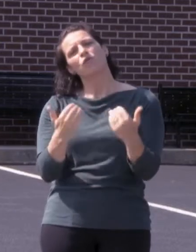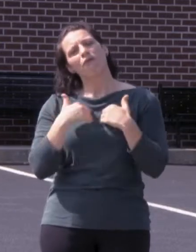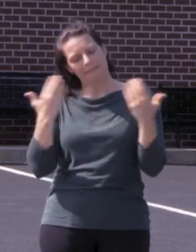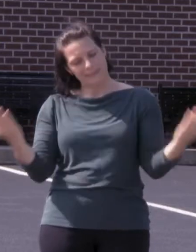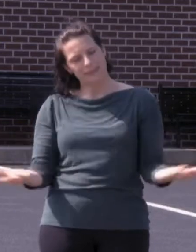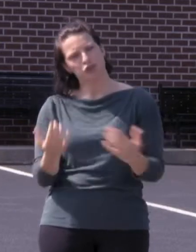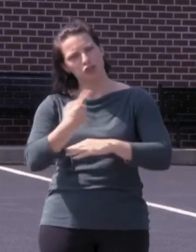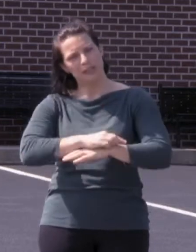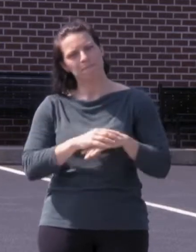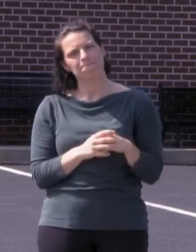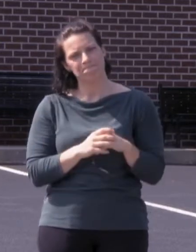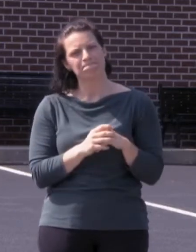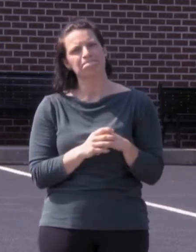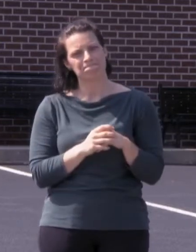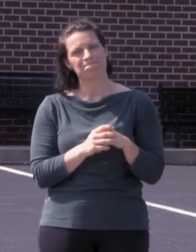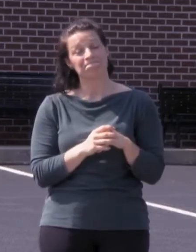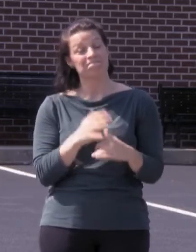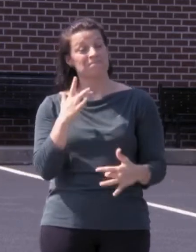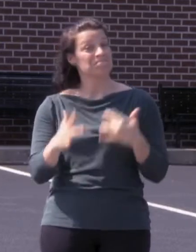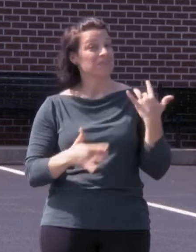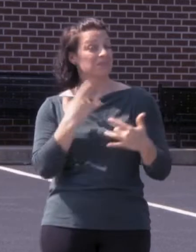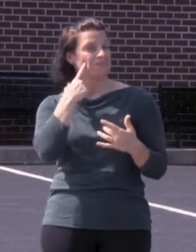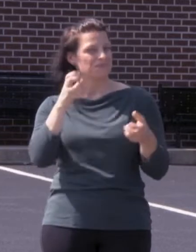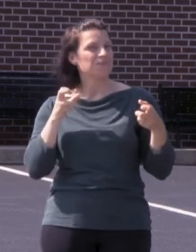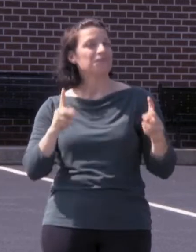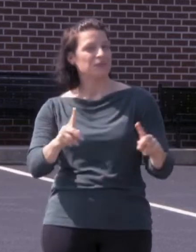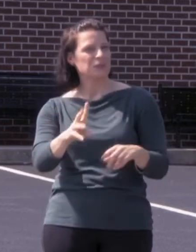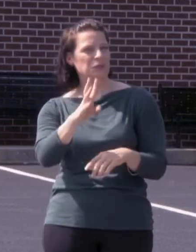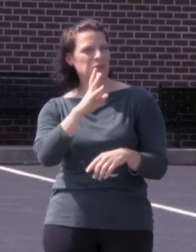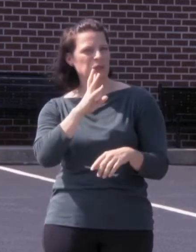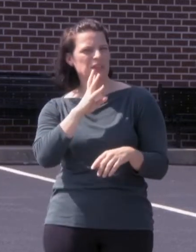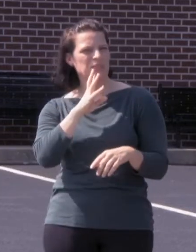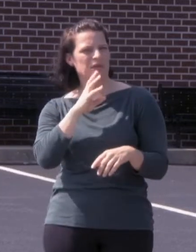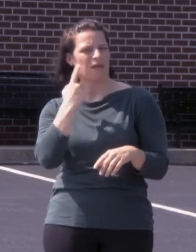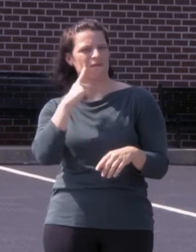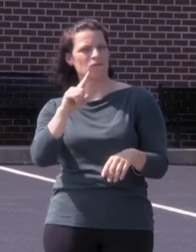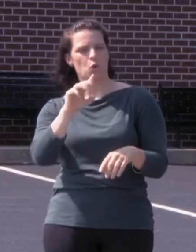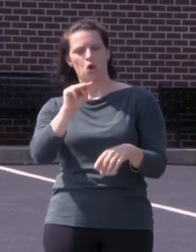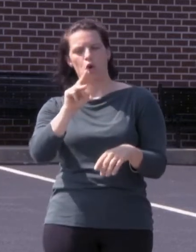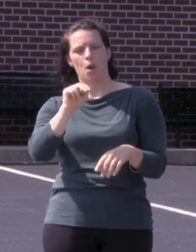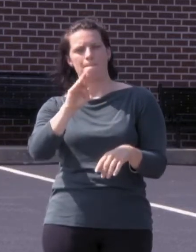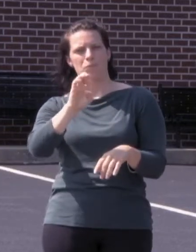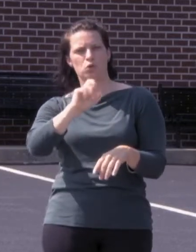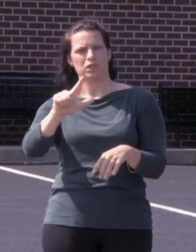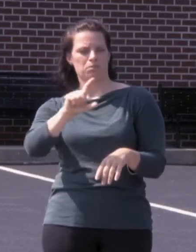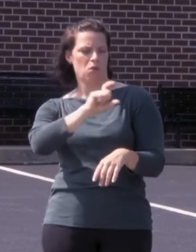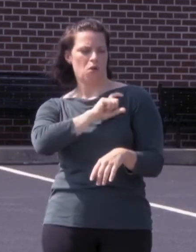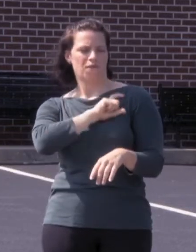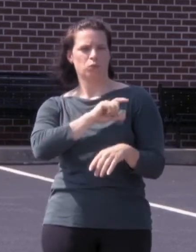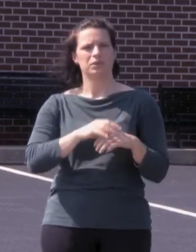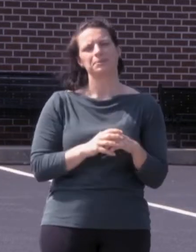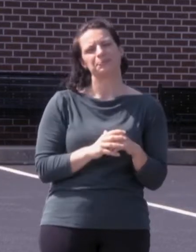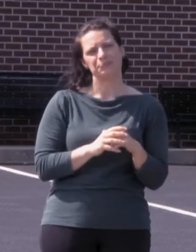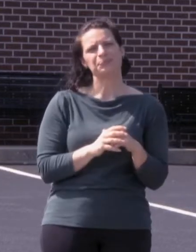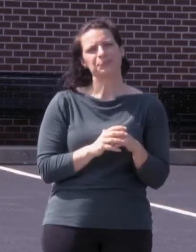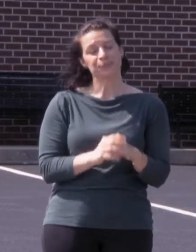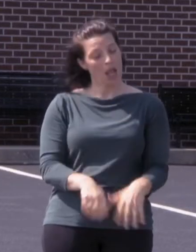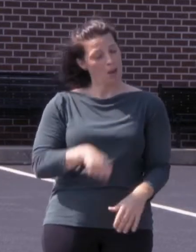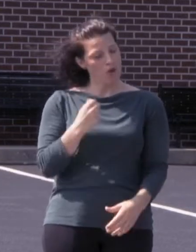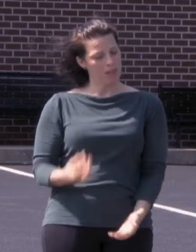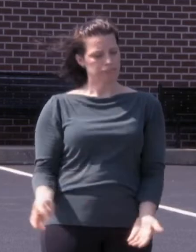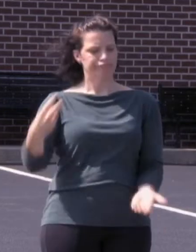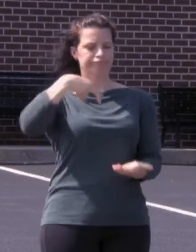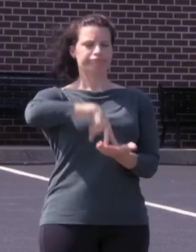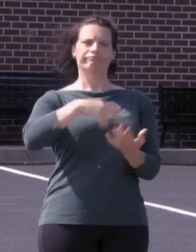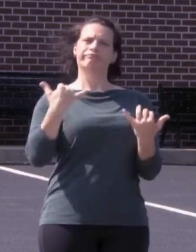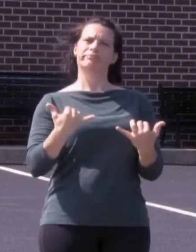today. I'm excited for the opportunity to speak on behalf of municipal law enforcement. I proudly stand before